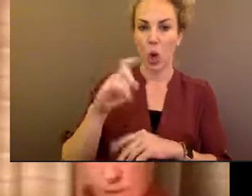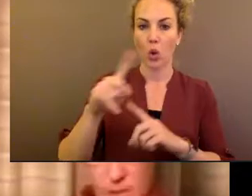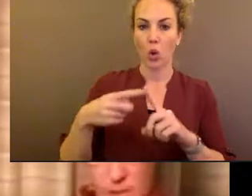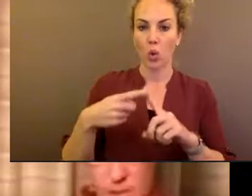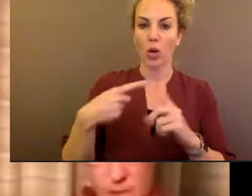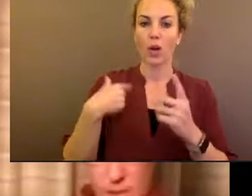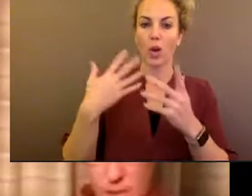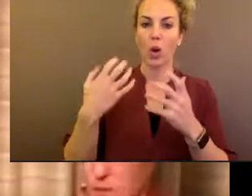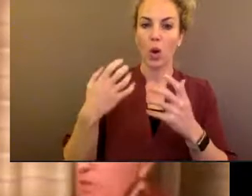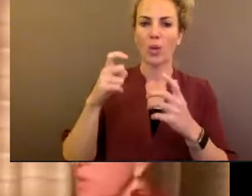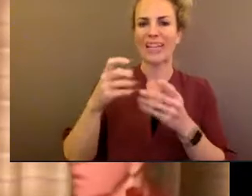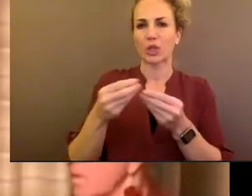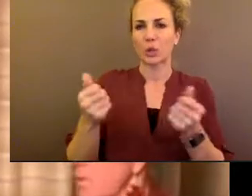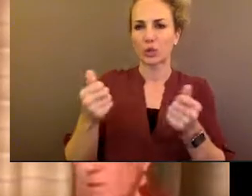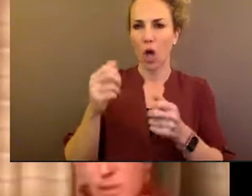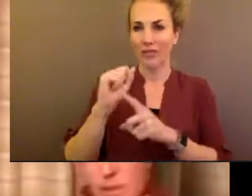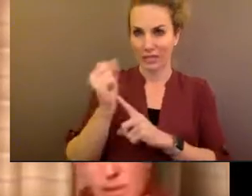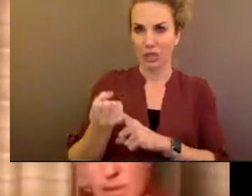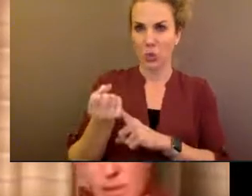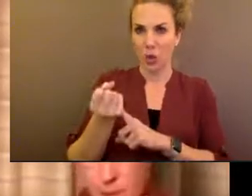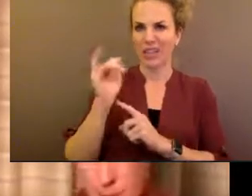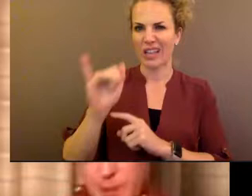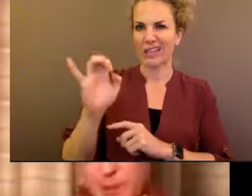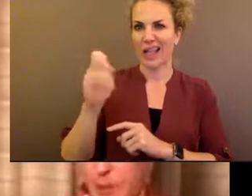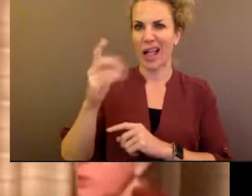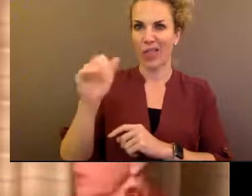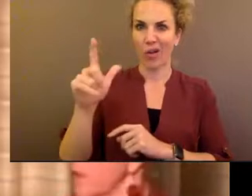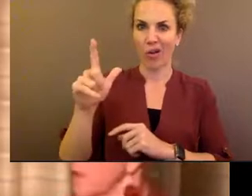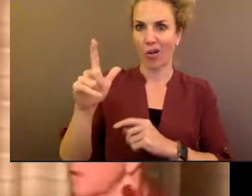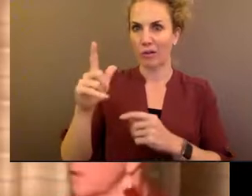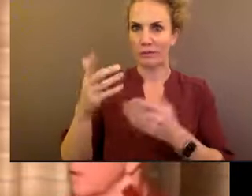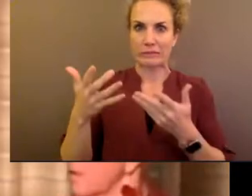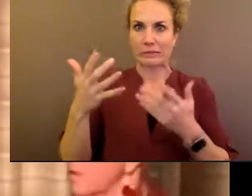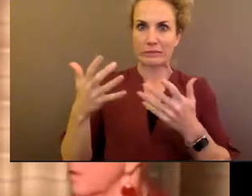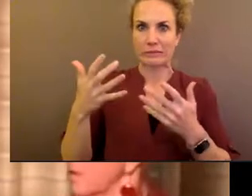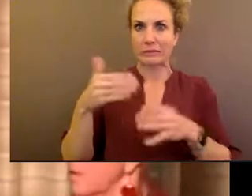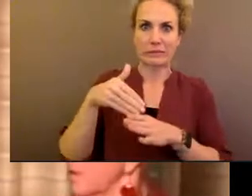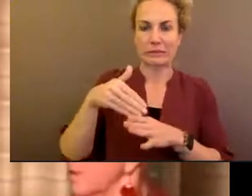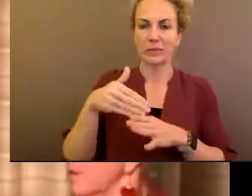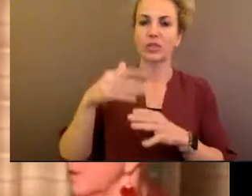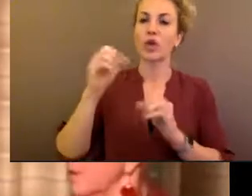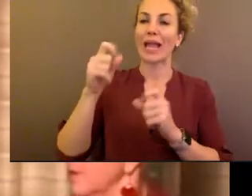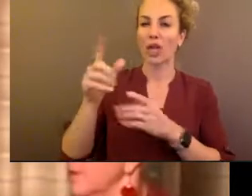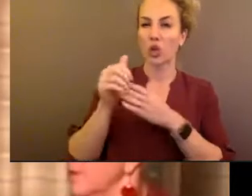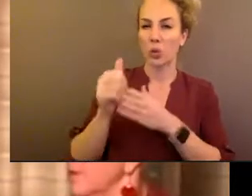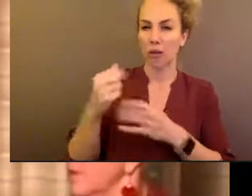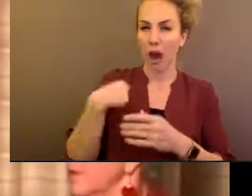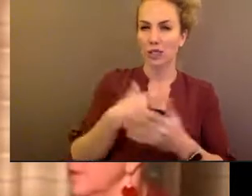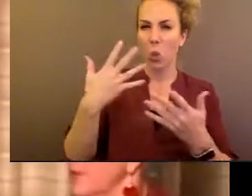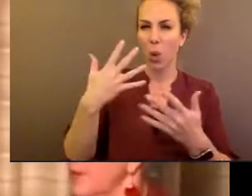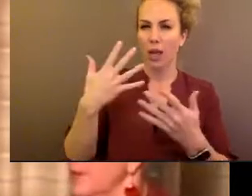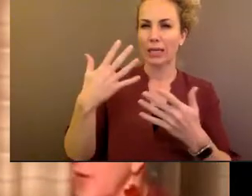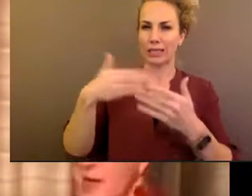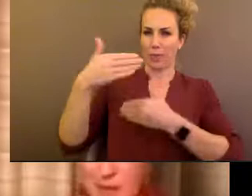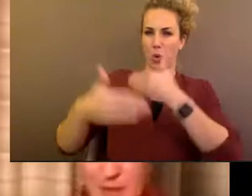we have to resolve a situation that has ethical dimensions. So, Stephanie, could you walk us through what you see as the